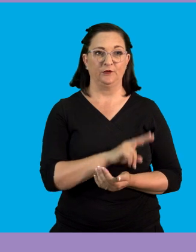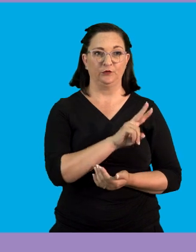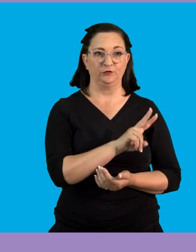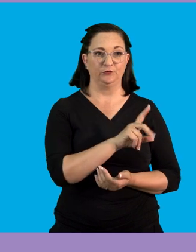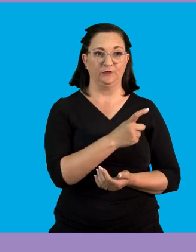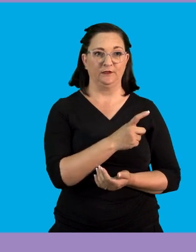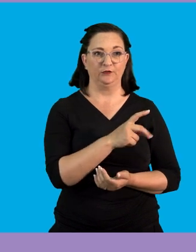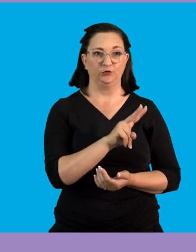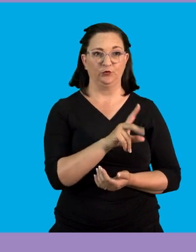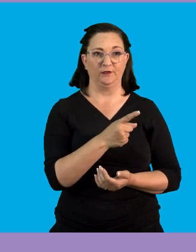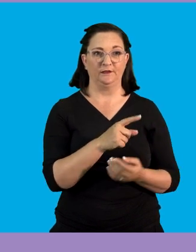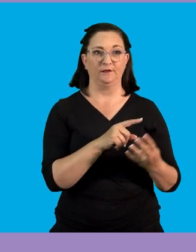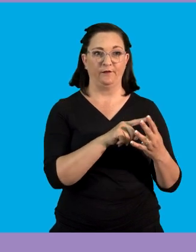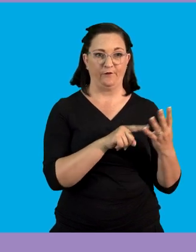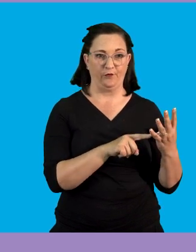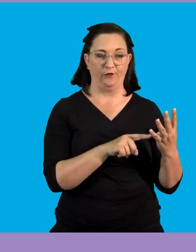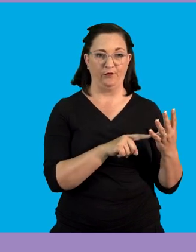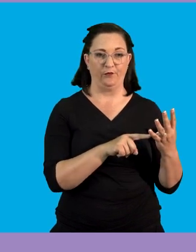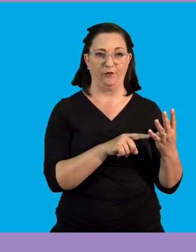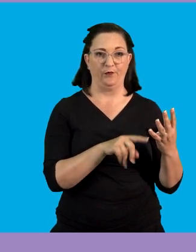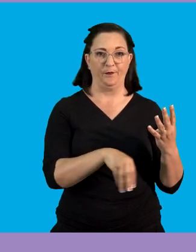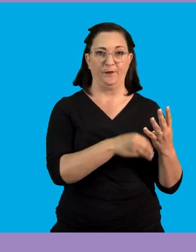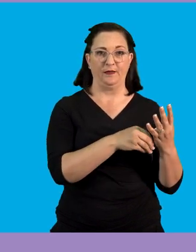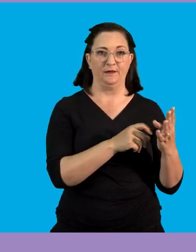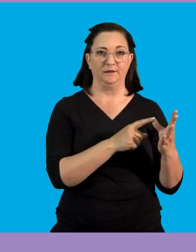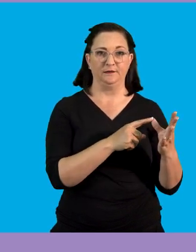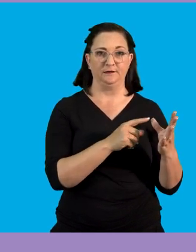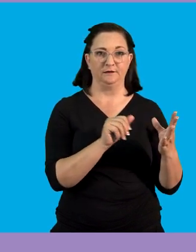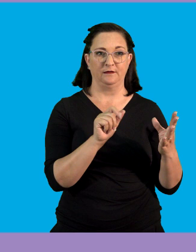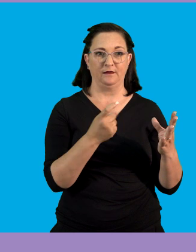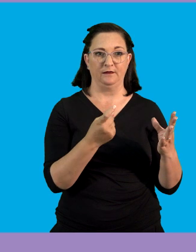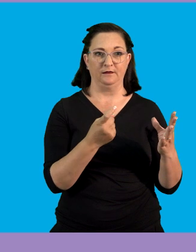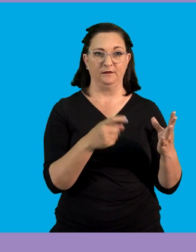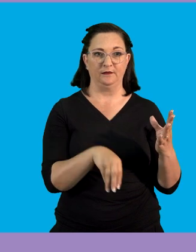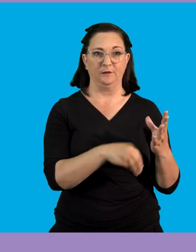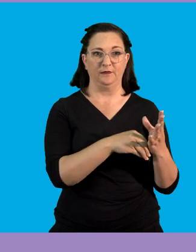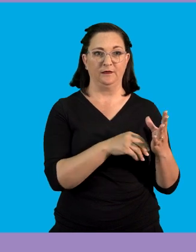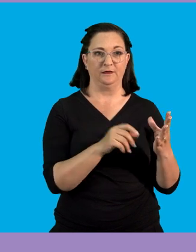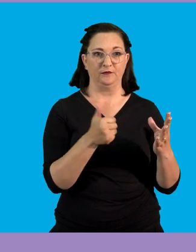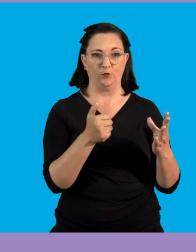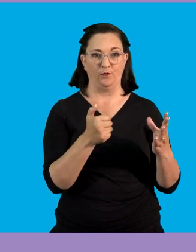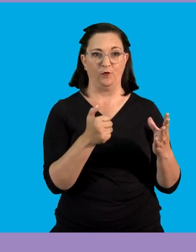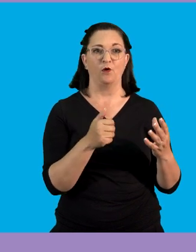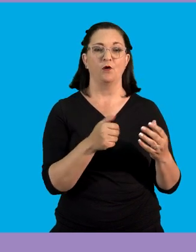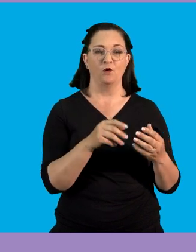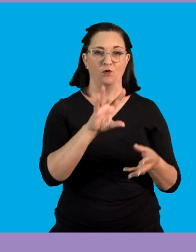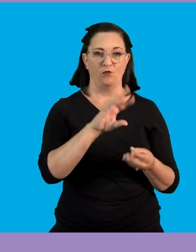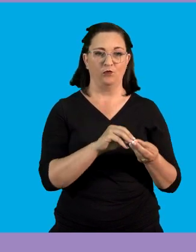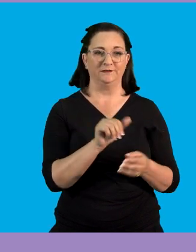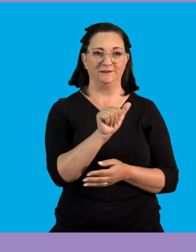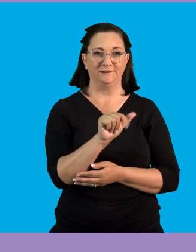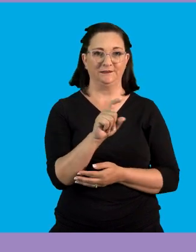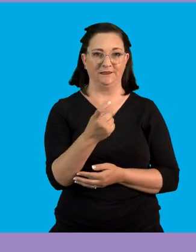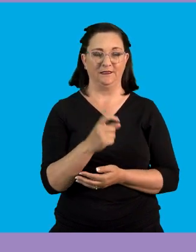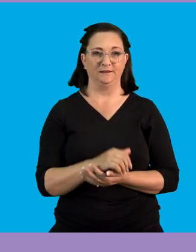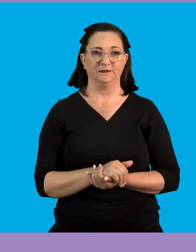and that would be 2x plus 2x is 4x plus x is 5x plus x is 6x. So